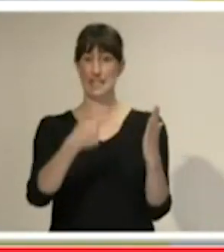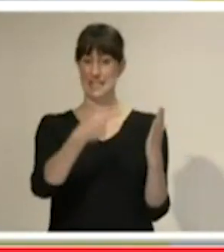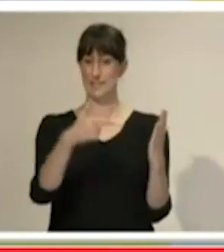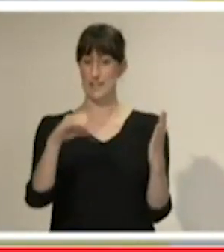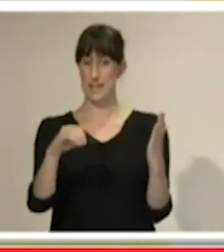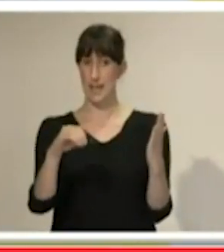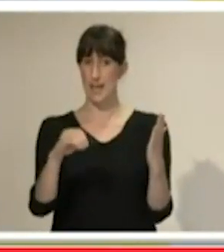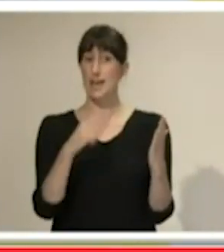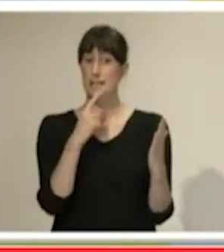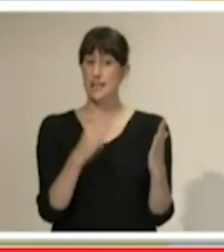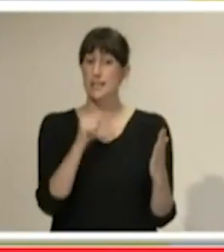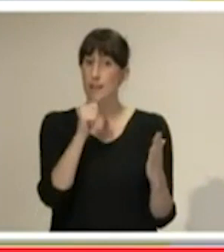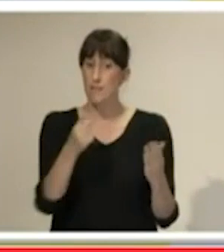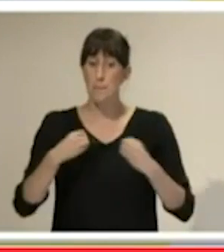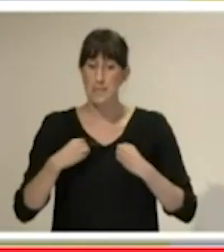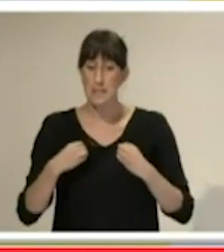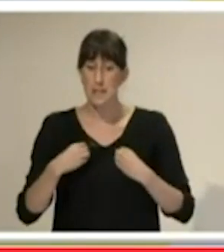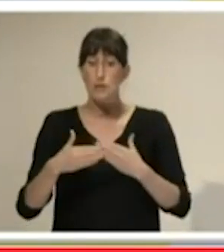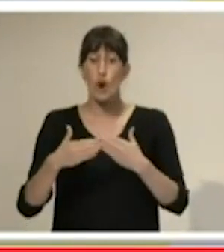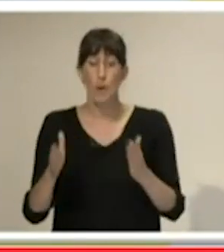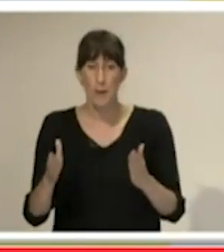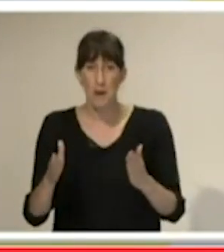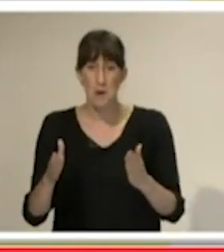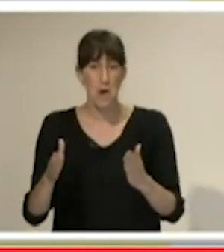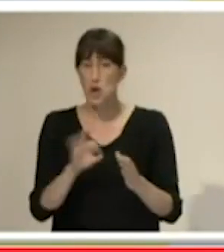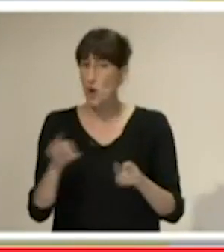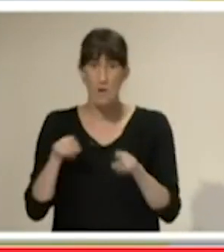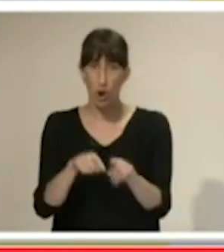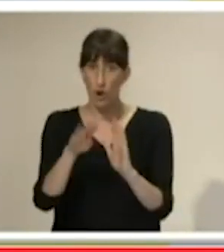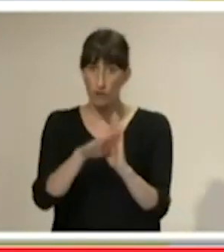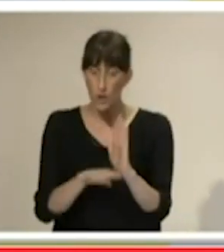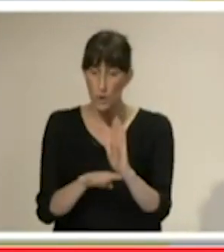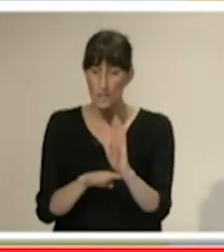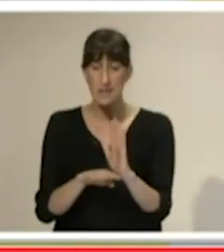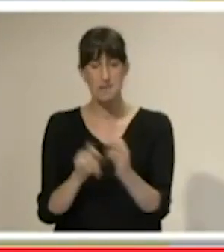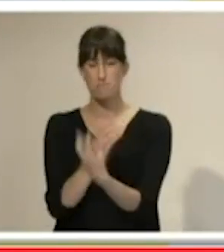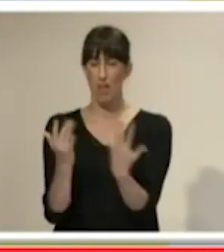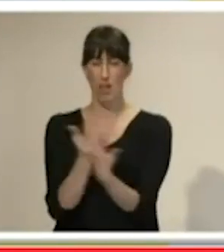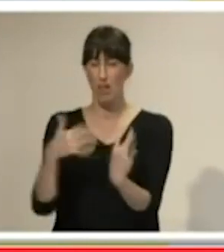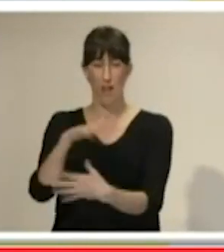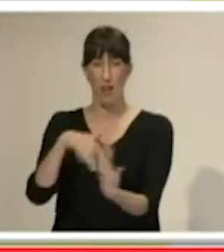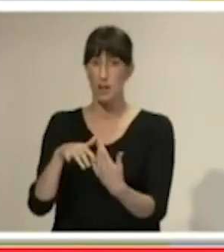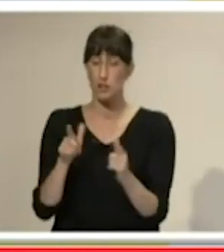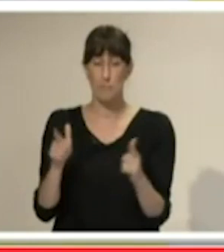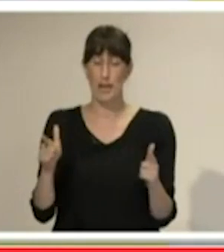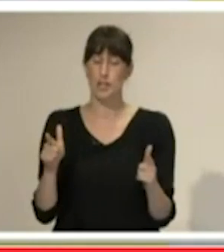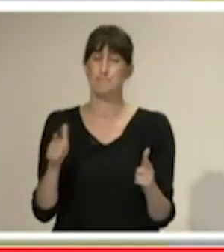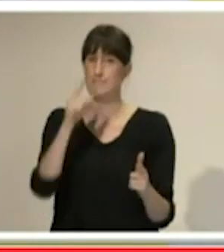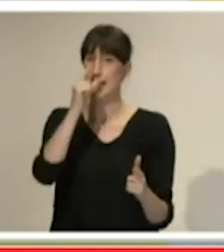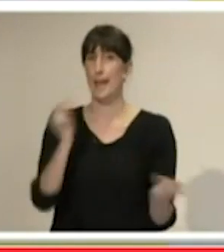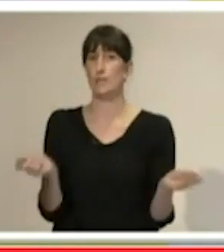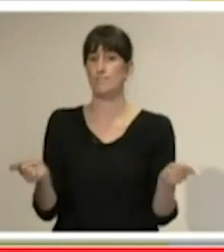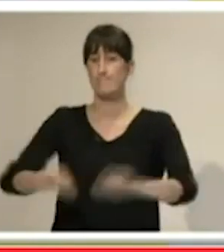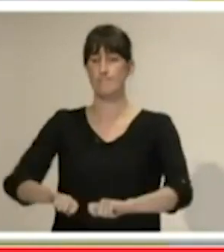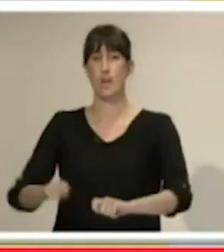premises. However, I think yesterday would be a good example of everybody settling into a new regime, and for the most part that worked